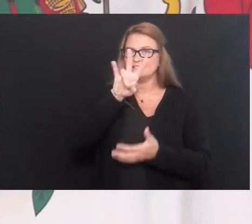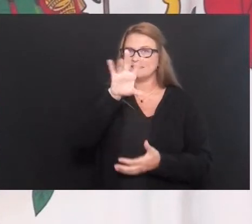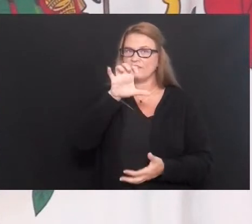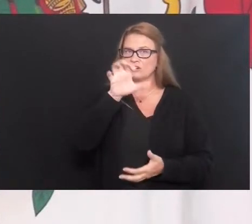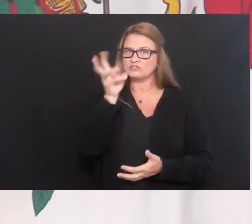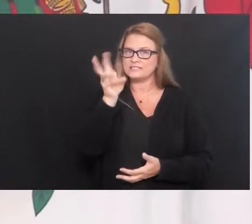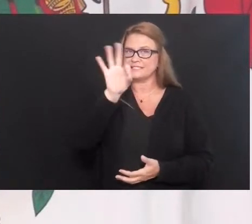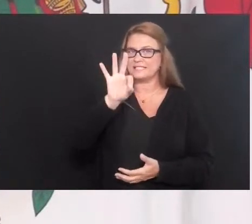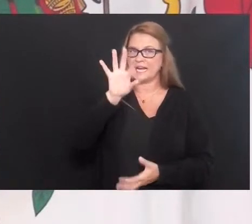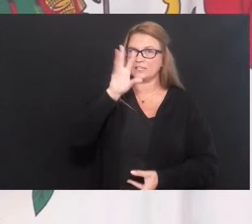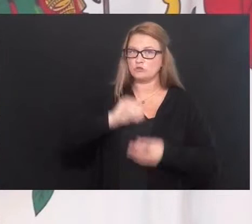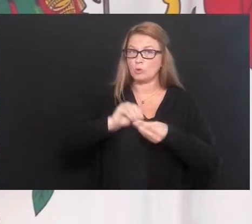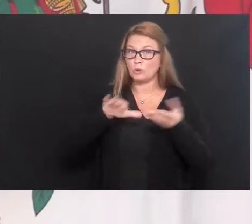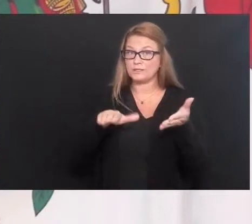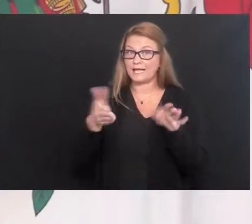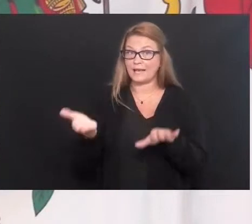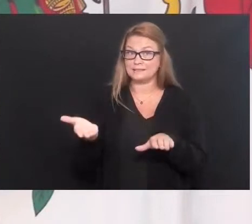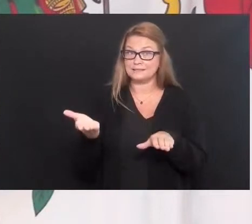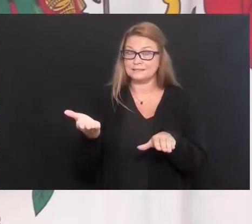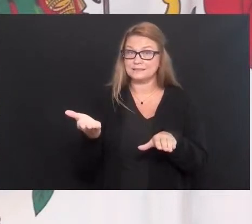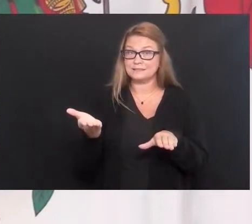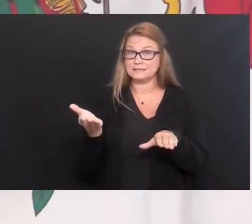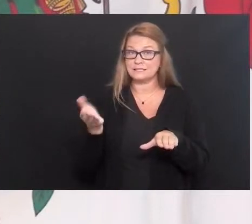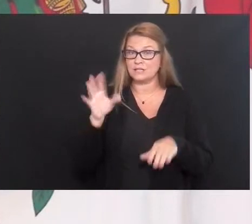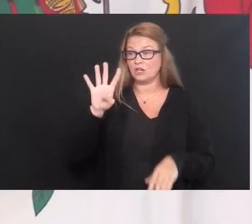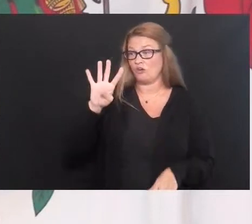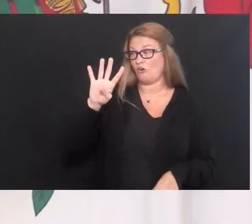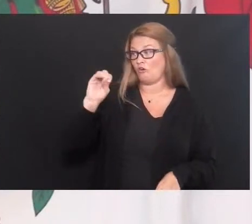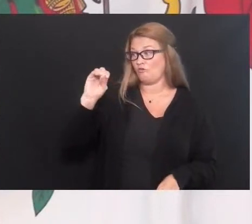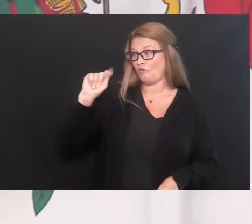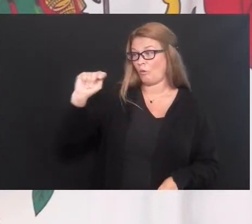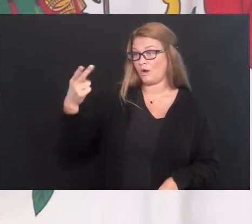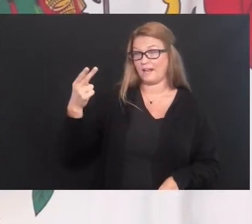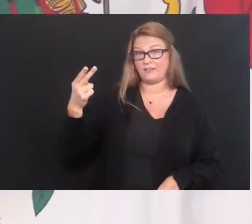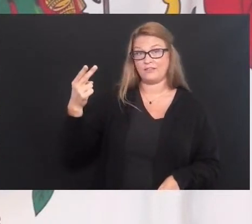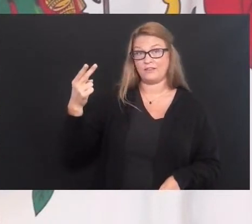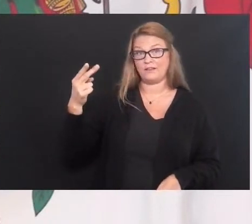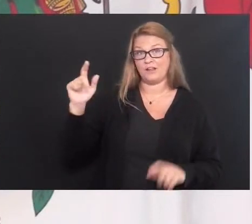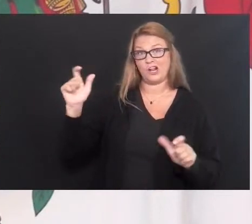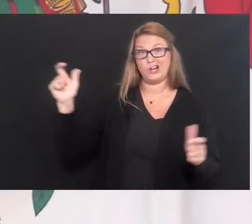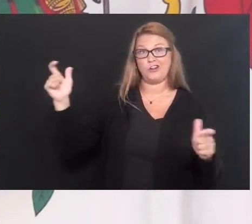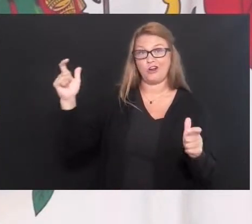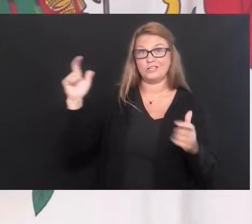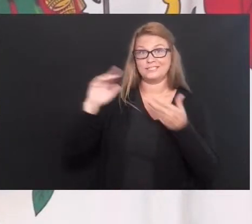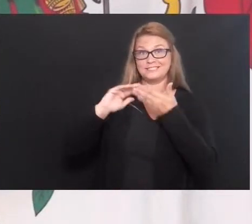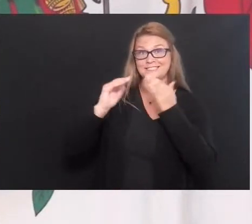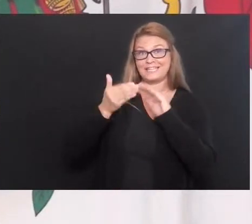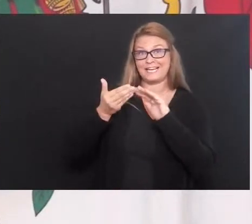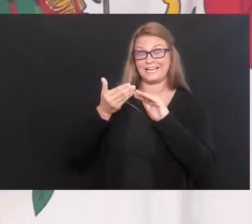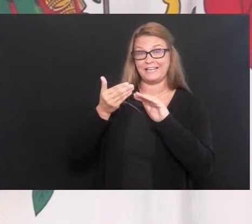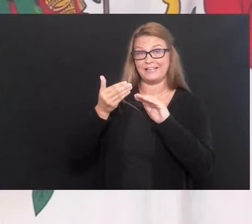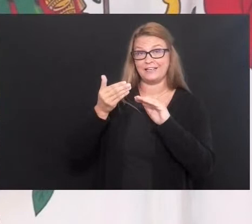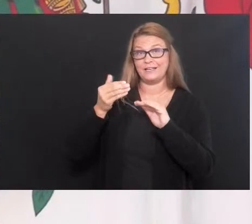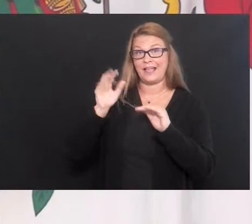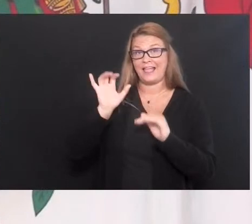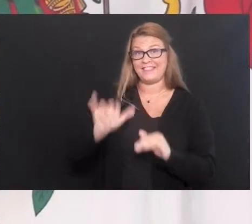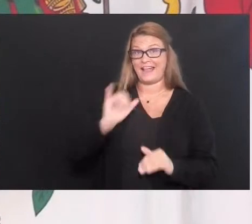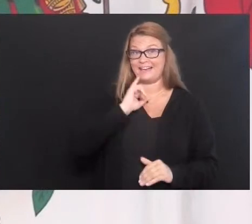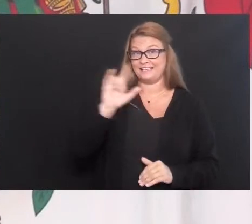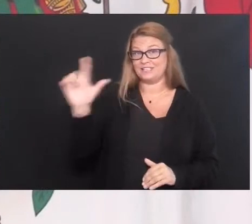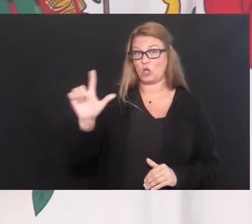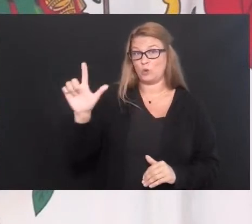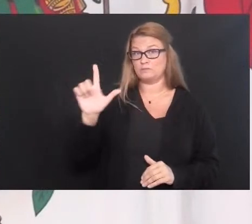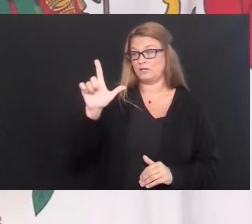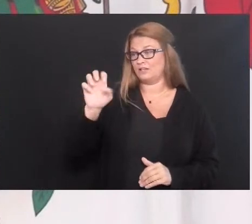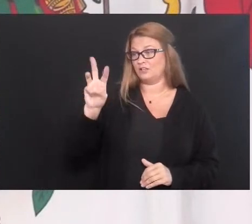3,769 total deaths, the 40th largest city in the state, which just so happens to be